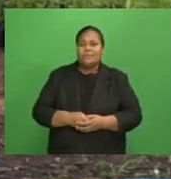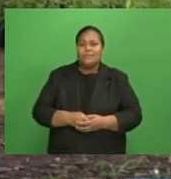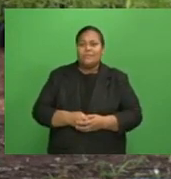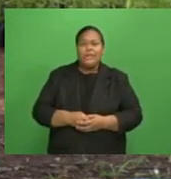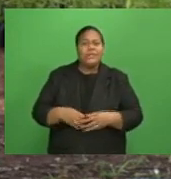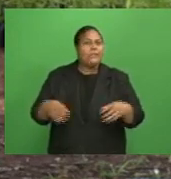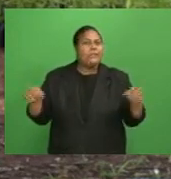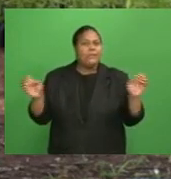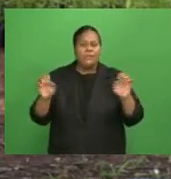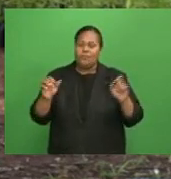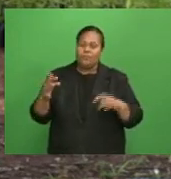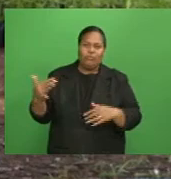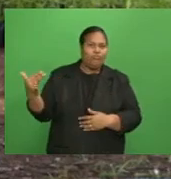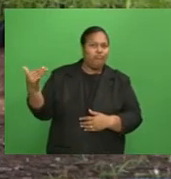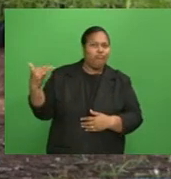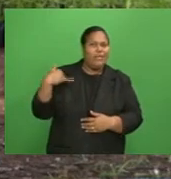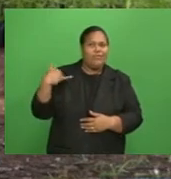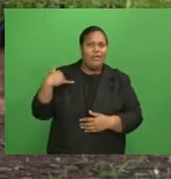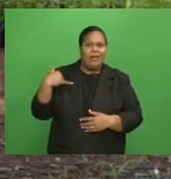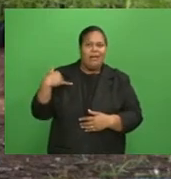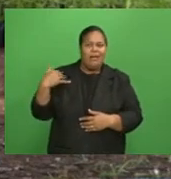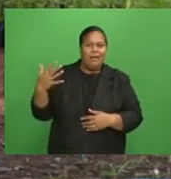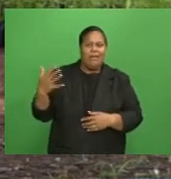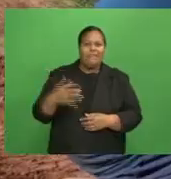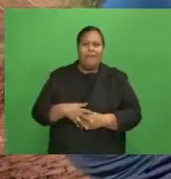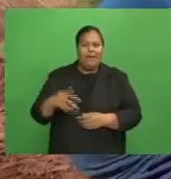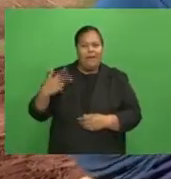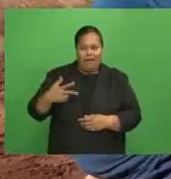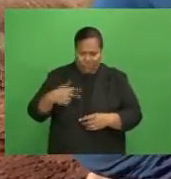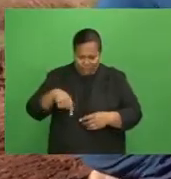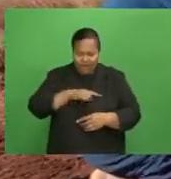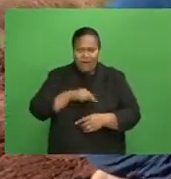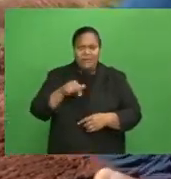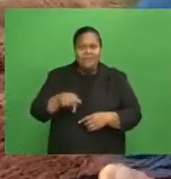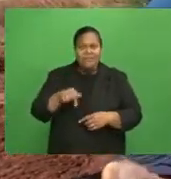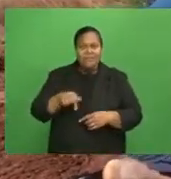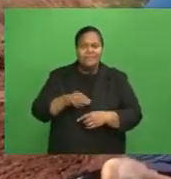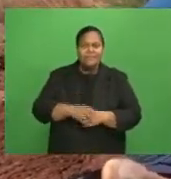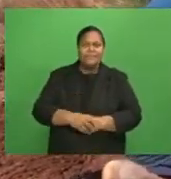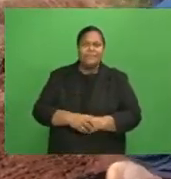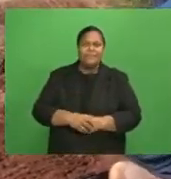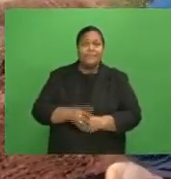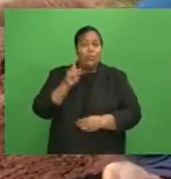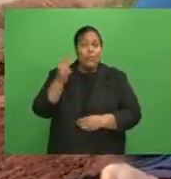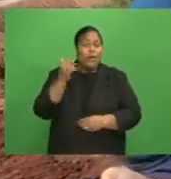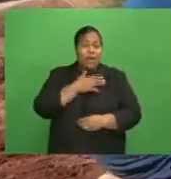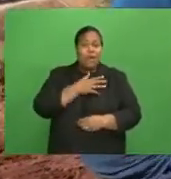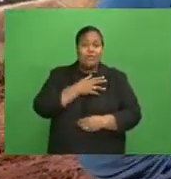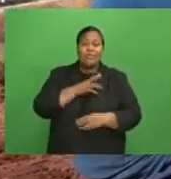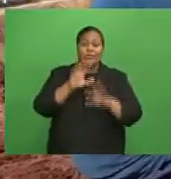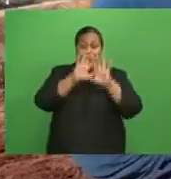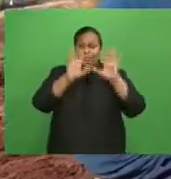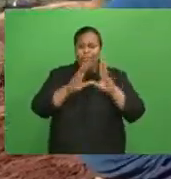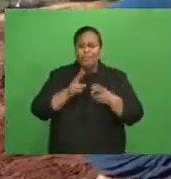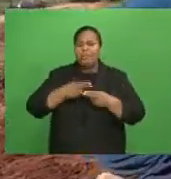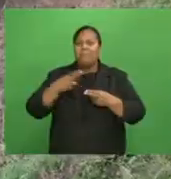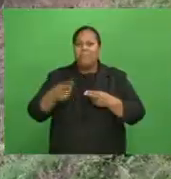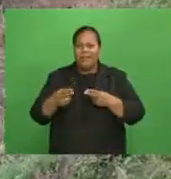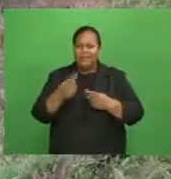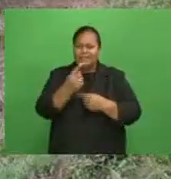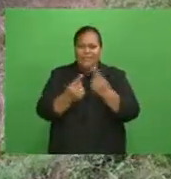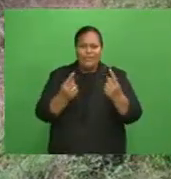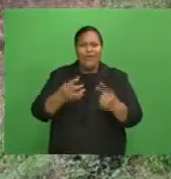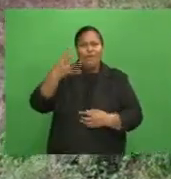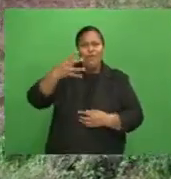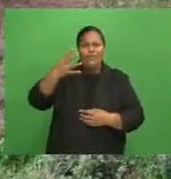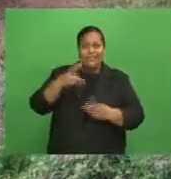threat facing our entire species. 100 trees were planted in each of the 14 villages as